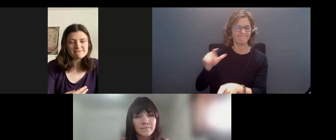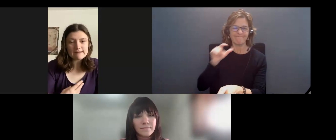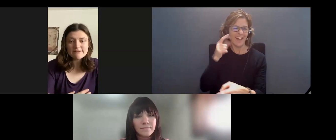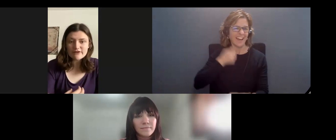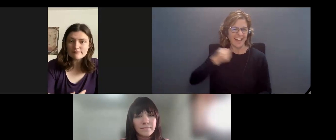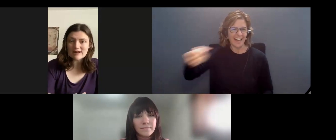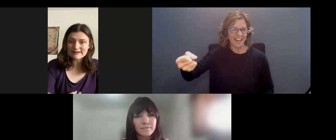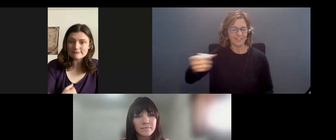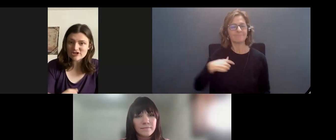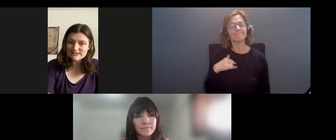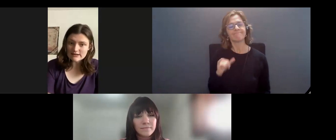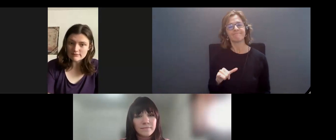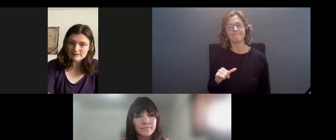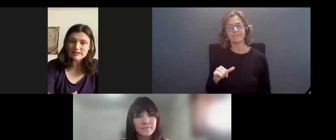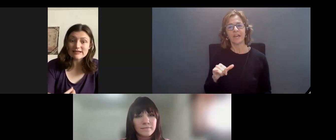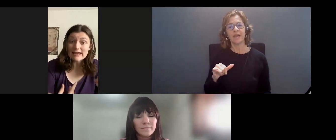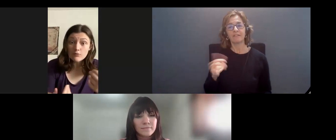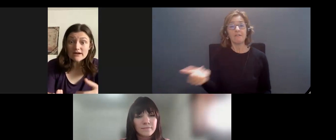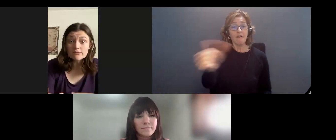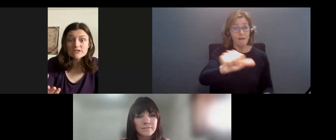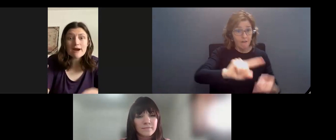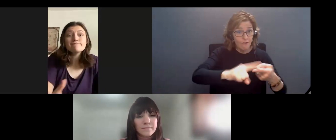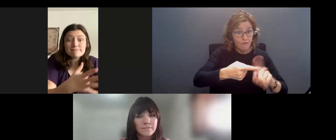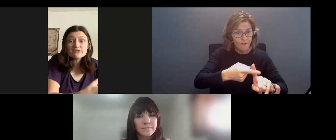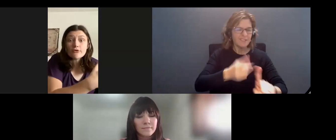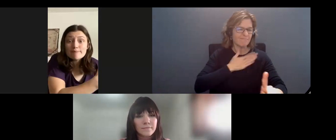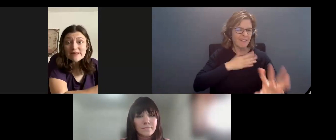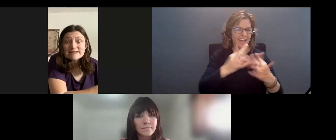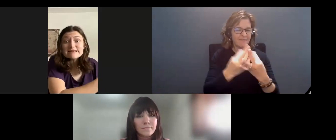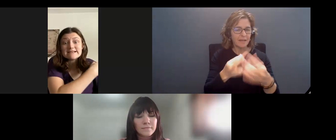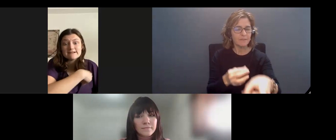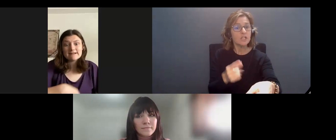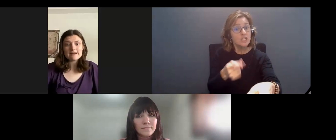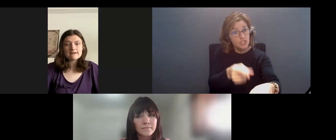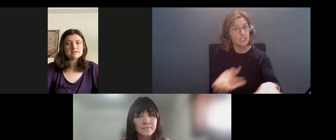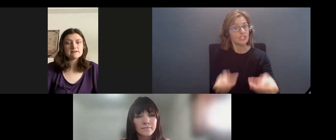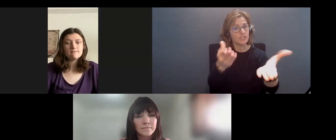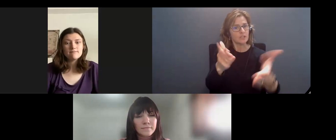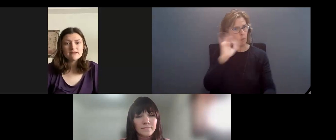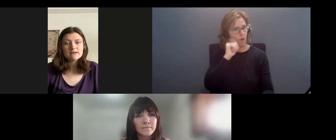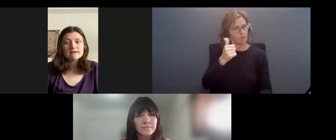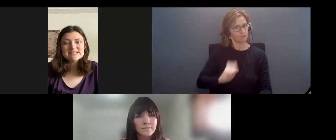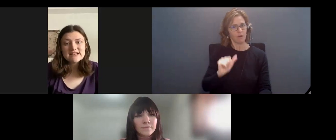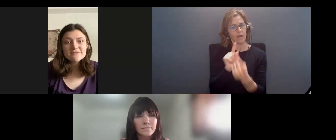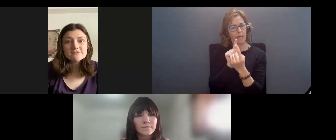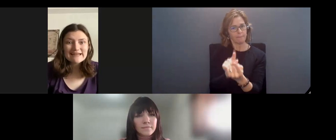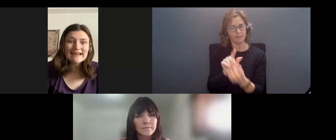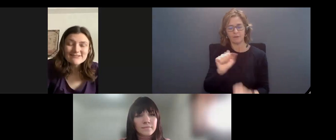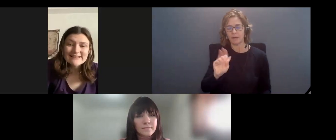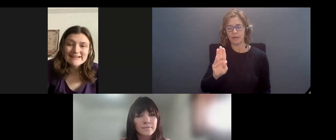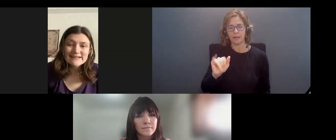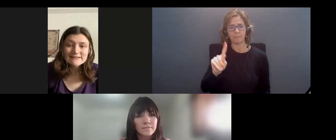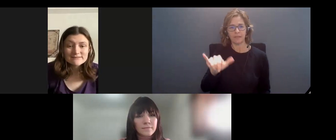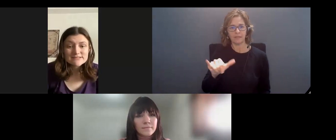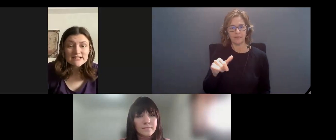a family friend of mine named Jessica was like, hey, why don't we try Mentorability? And I was like, see if you can